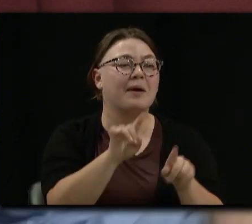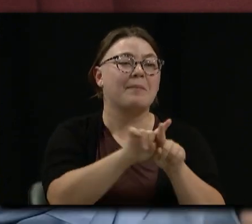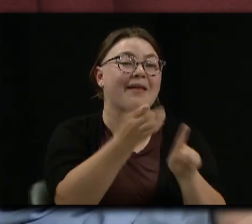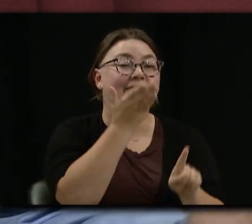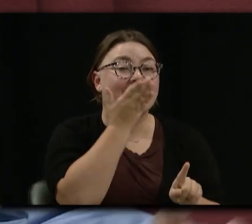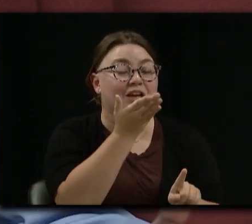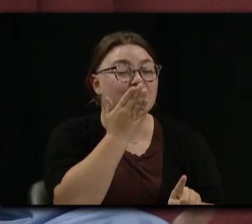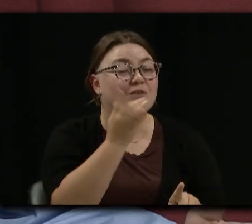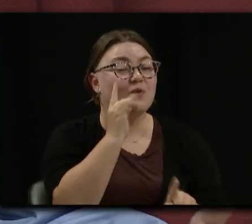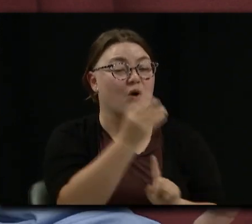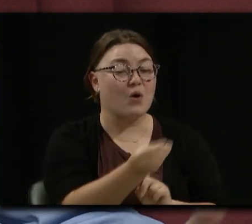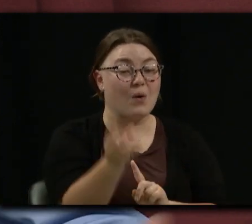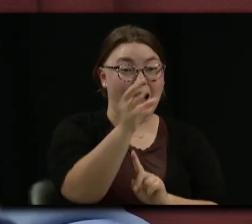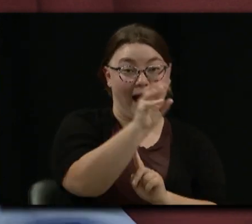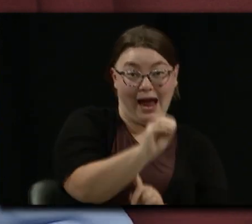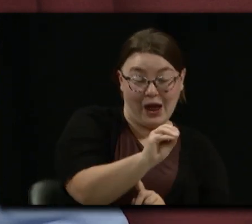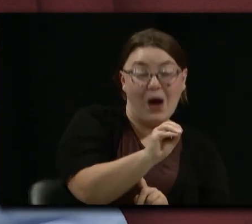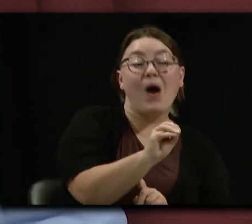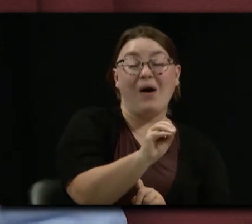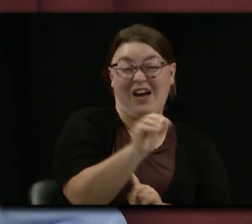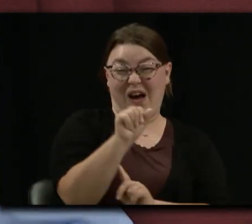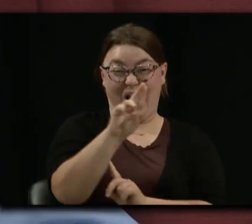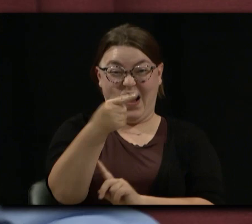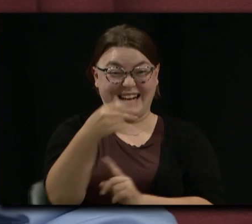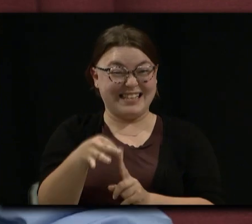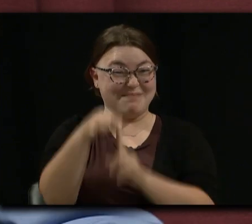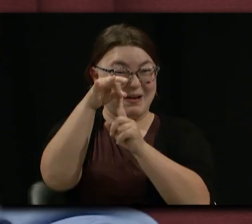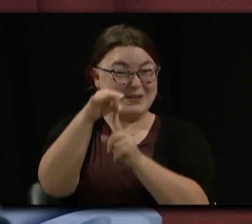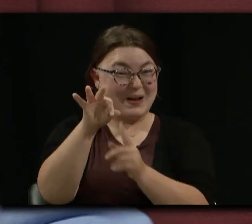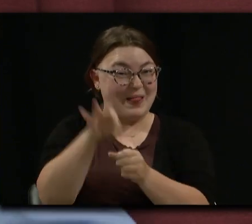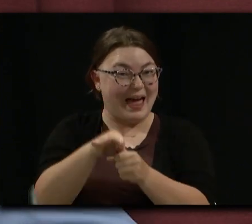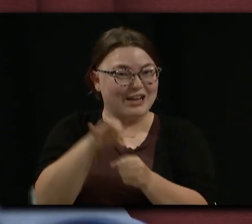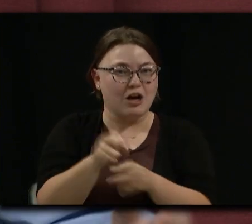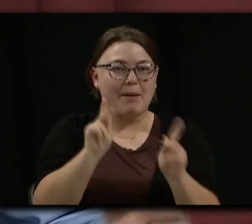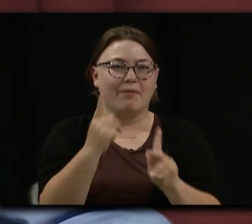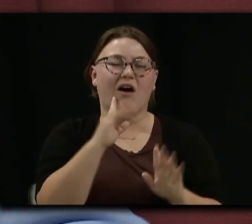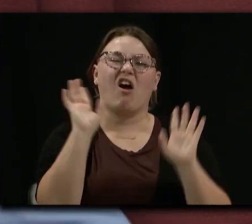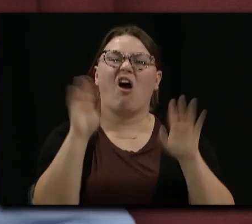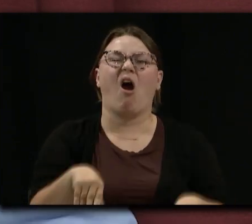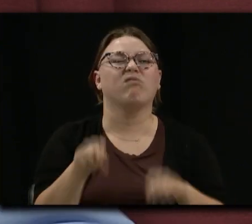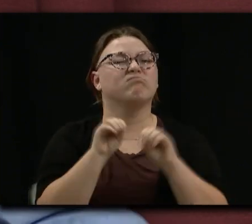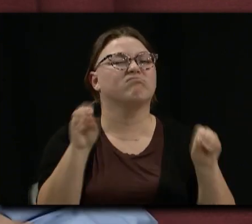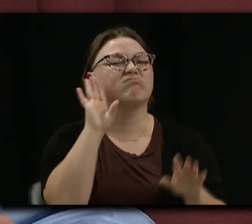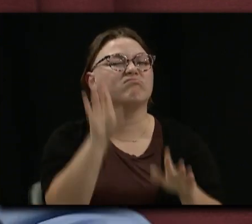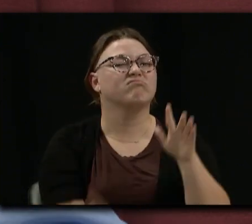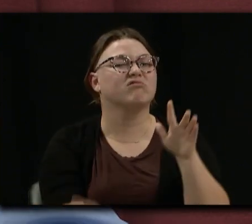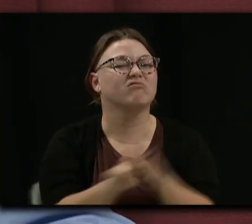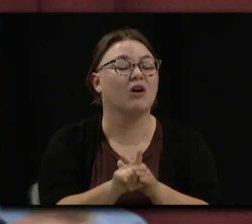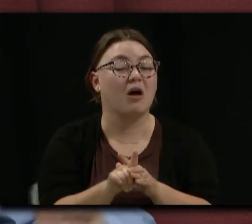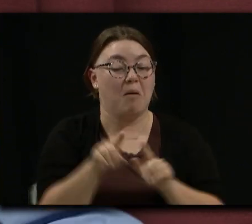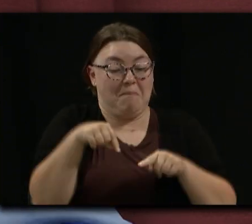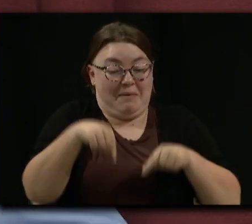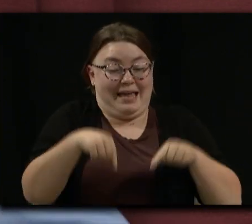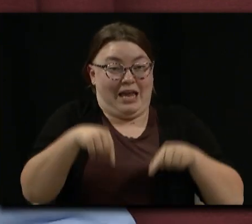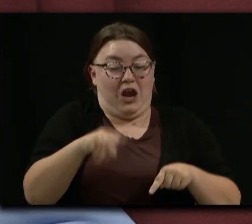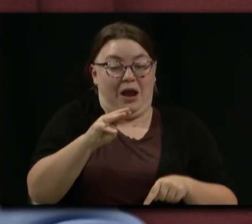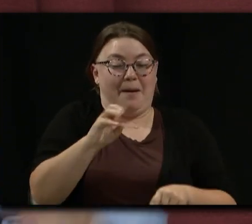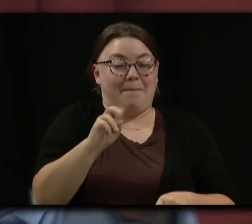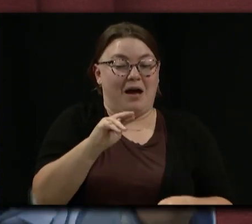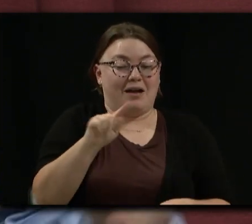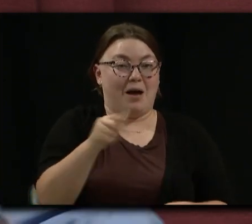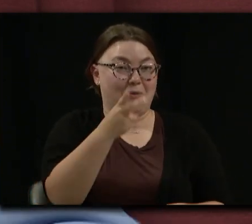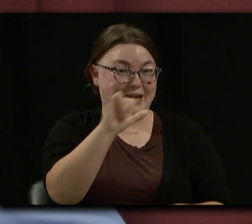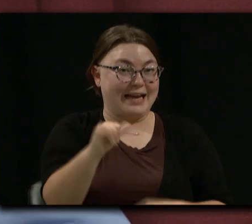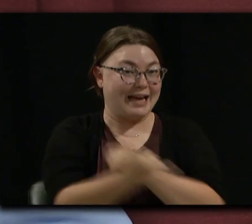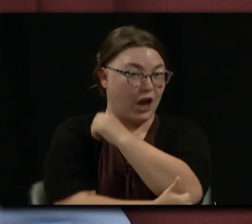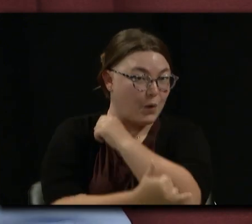state, that August special, many people were predicting low numbers. We ended up here in Montgomery County, closer to my prediction, we were